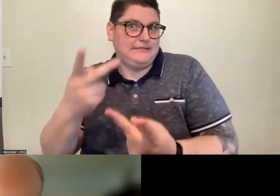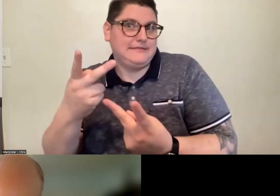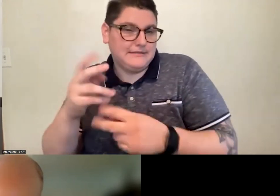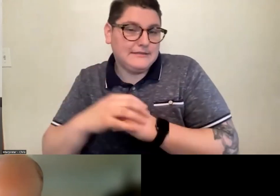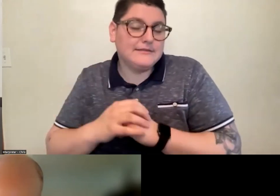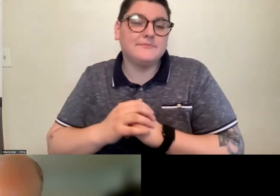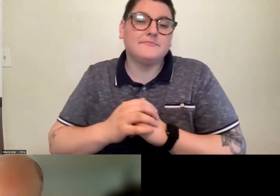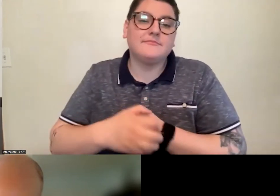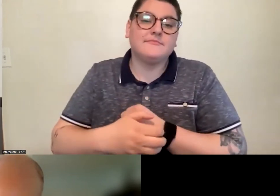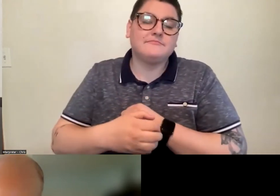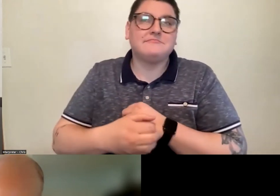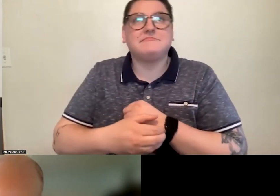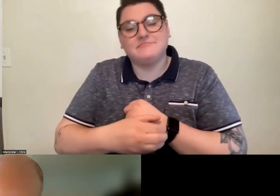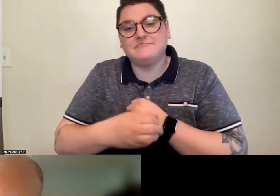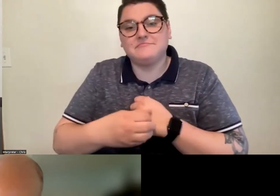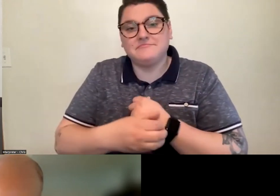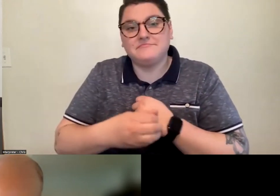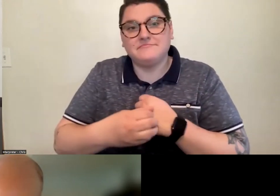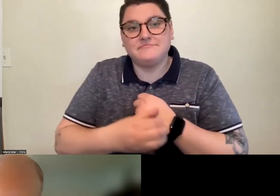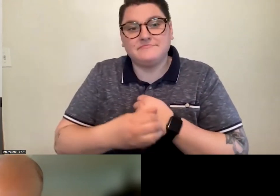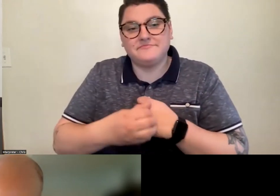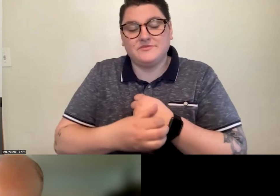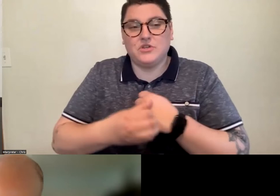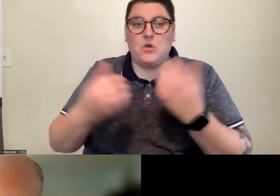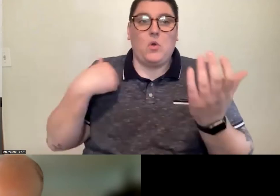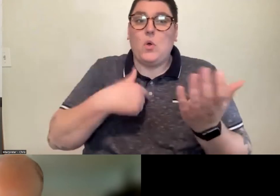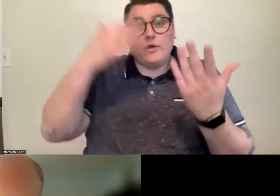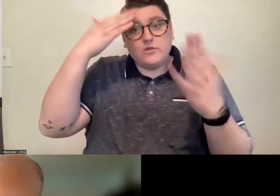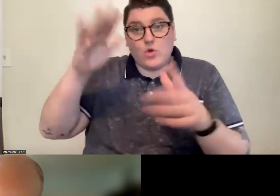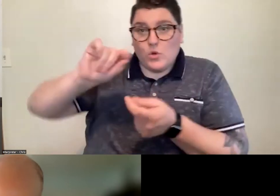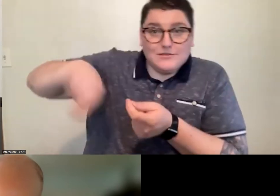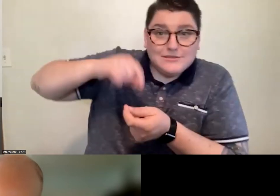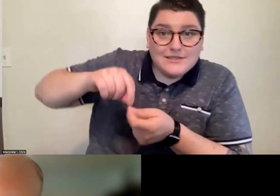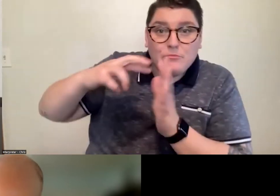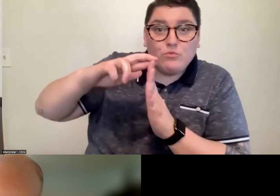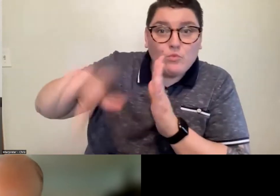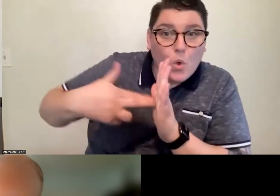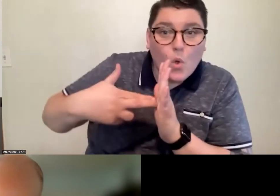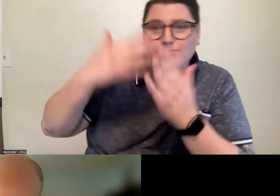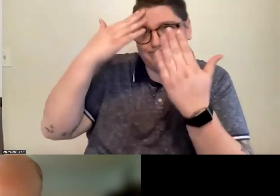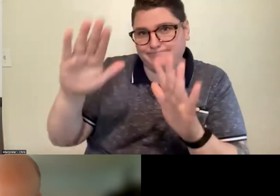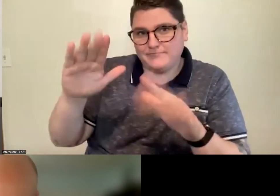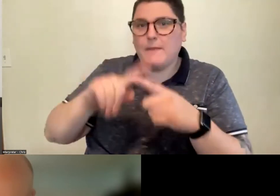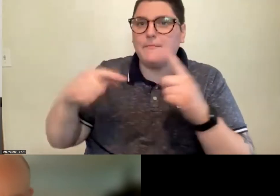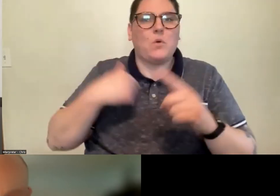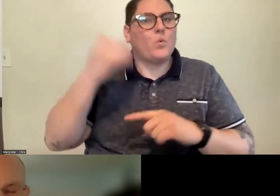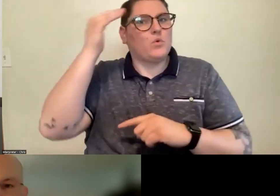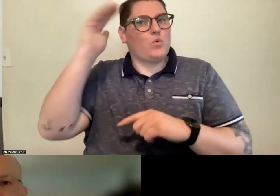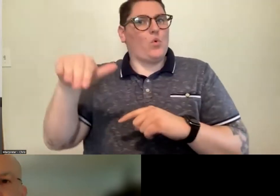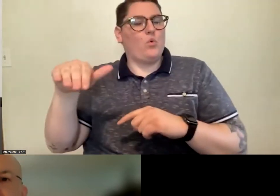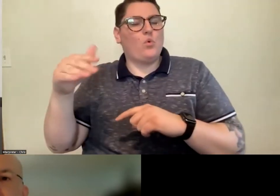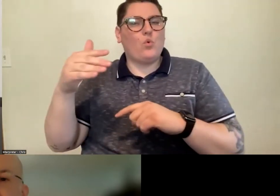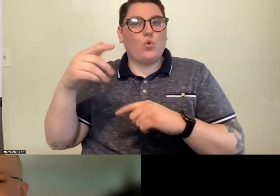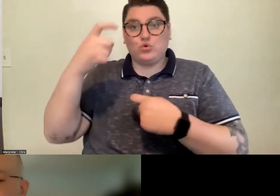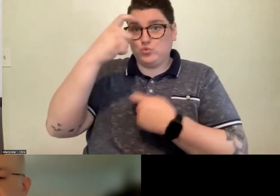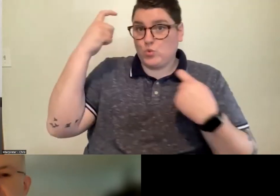So I'd say we are agnostic in terms of the exact role that it may play, but cognizant of the fact that trauma